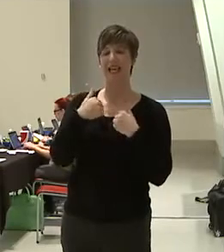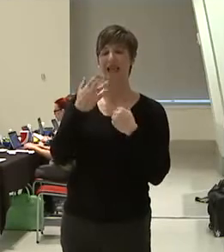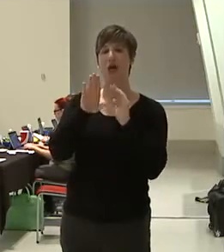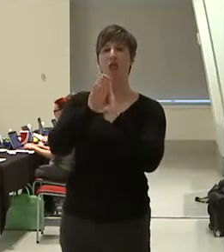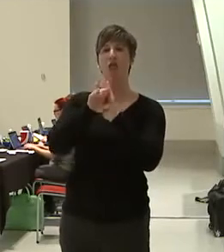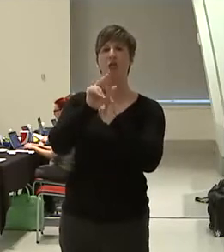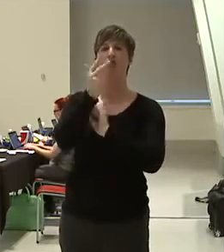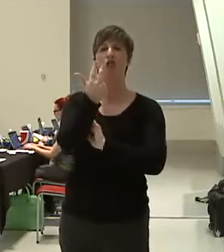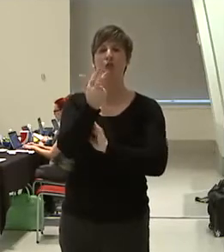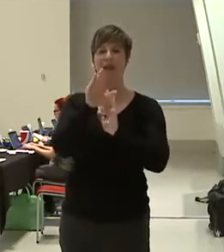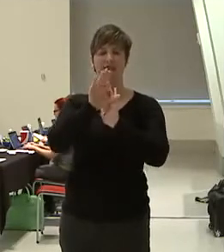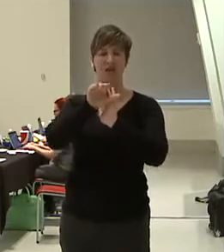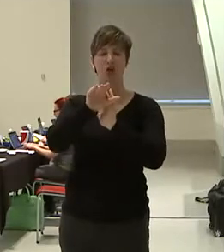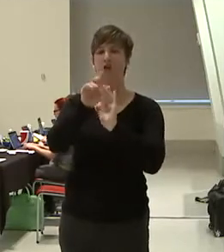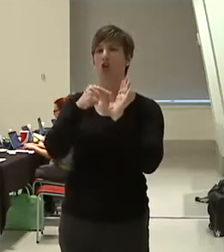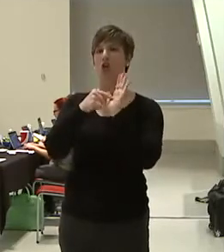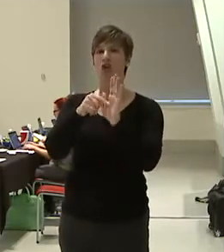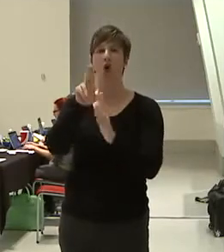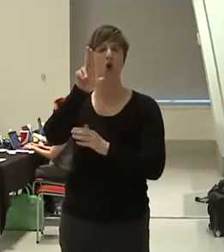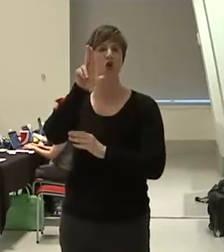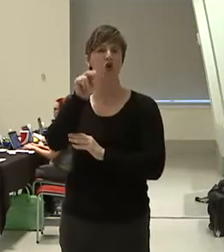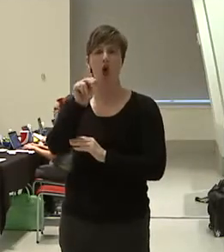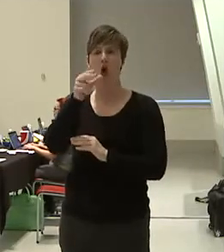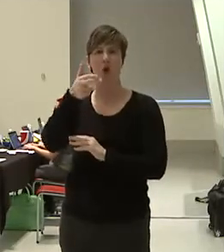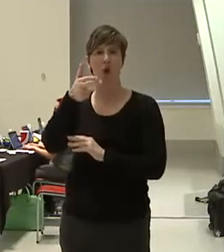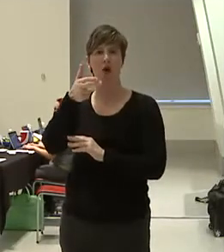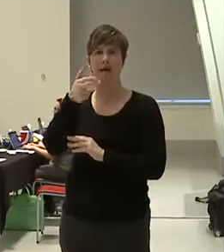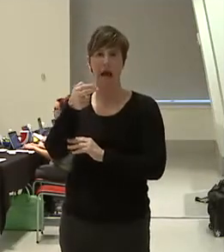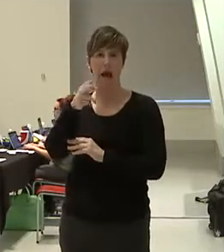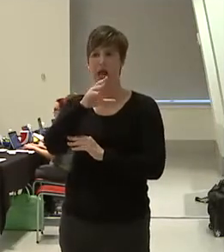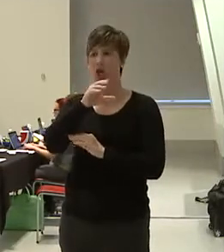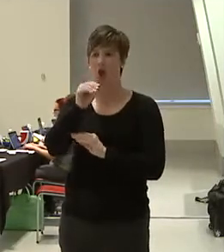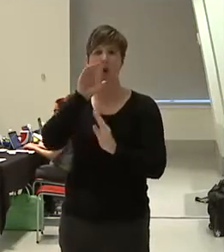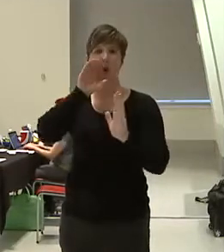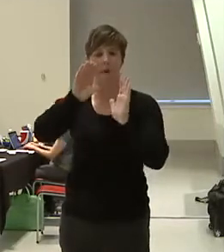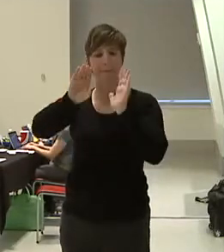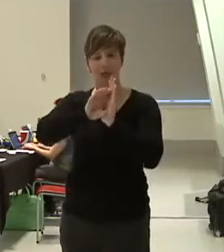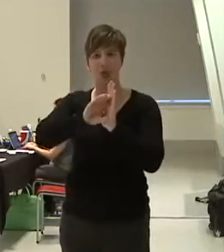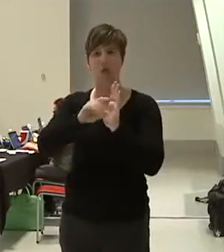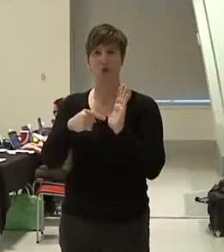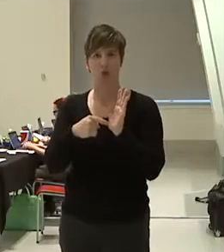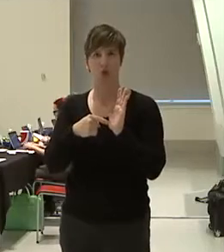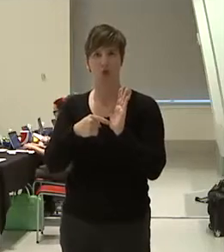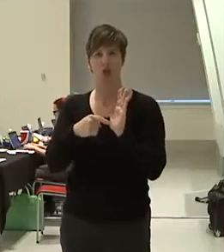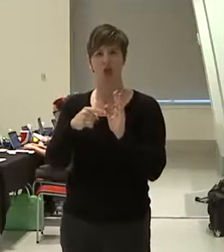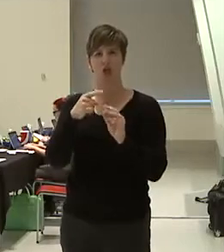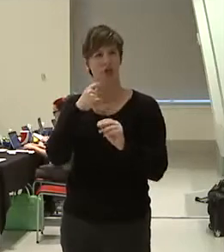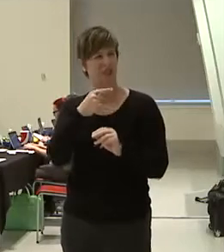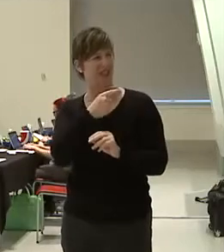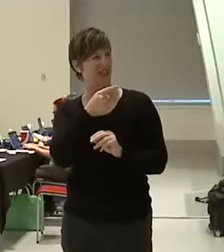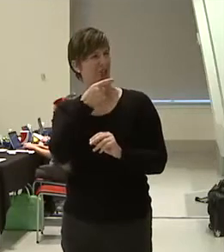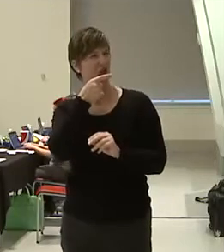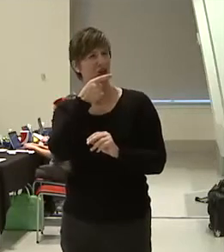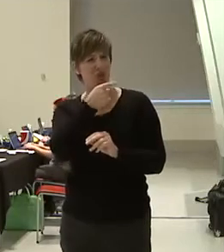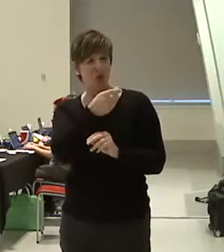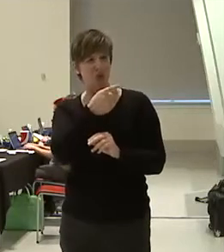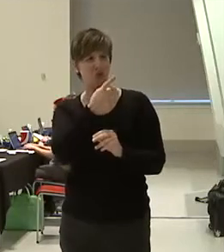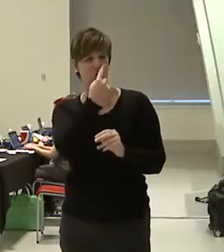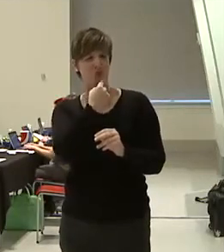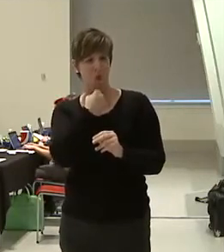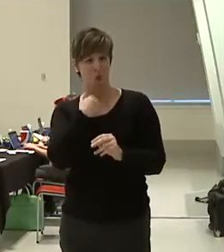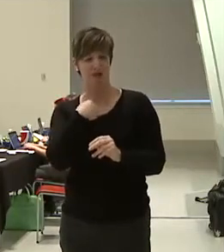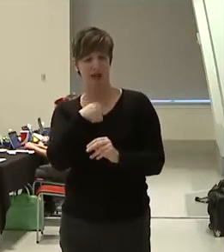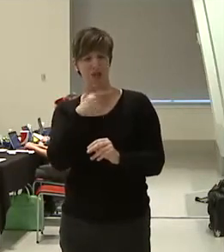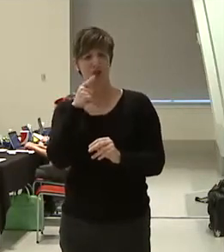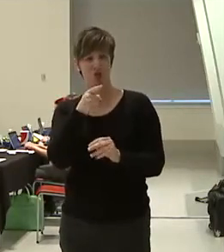that don't show us any gun and no picture. So when we look back at Chief Belmar, we're like, Chief, you said it. Like, we didn't ask you for it. You